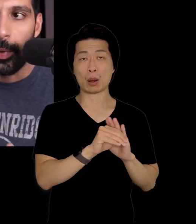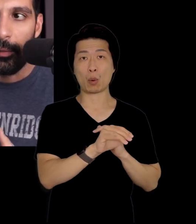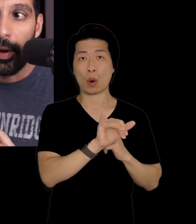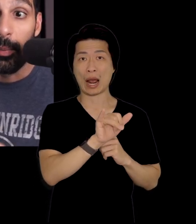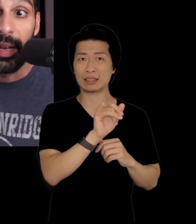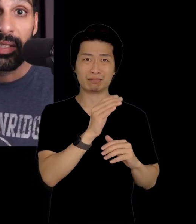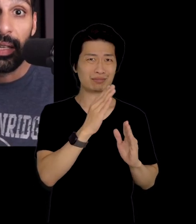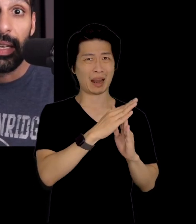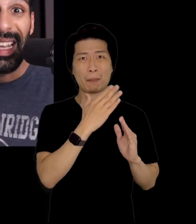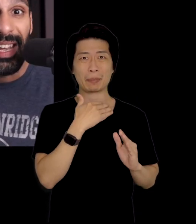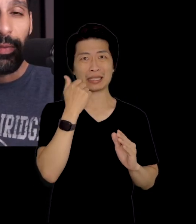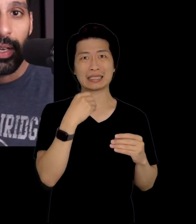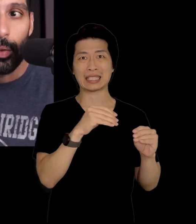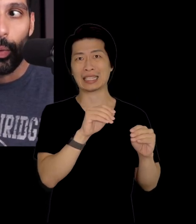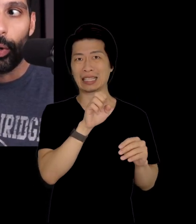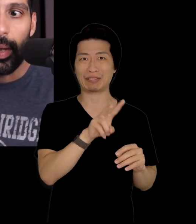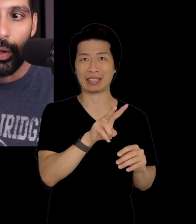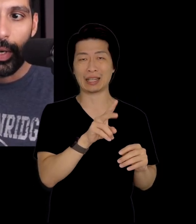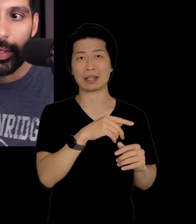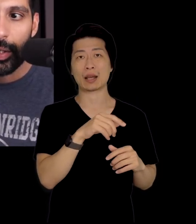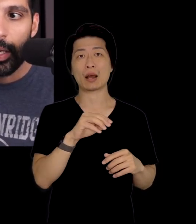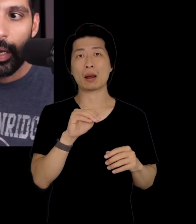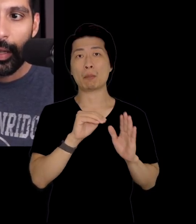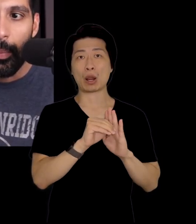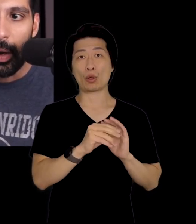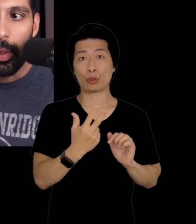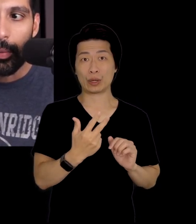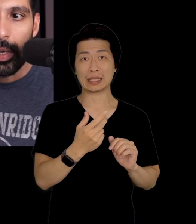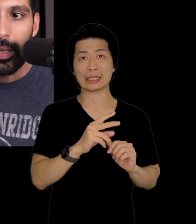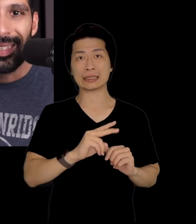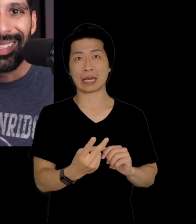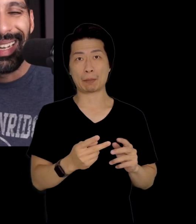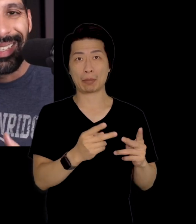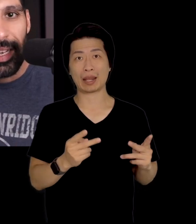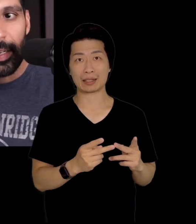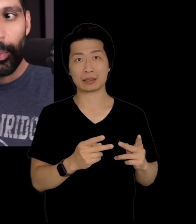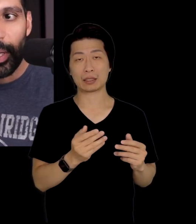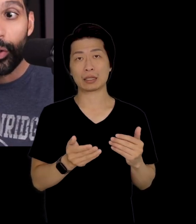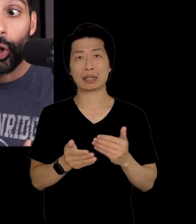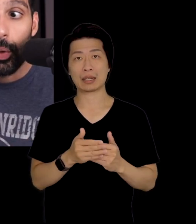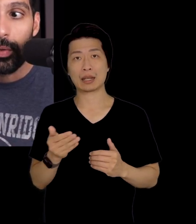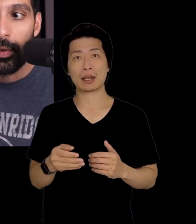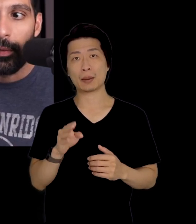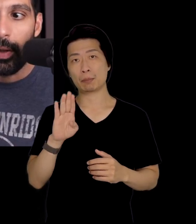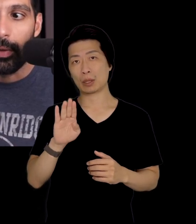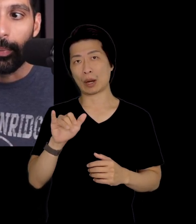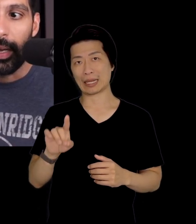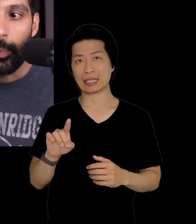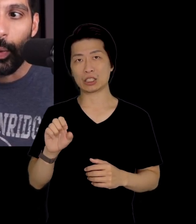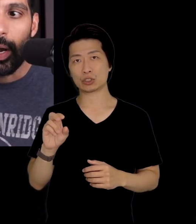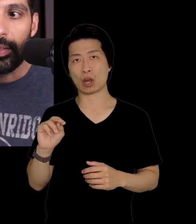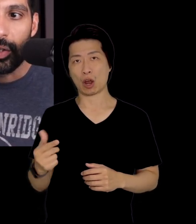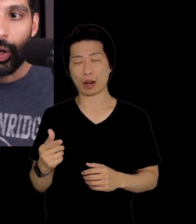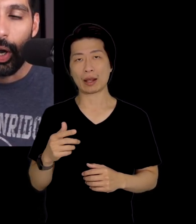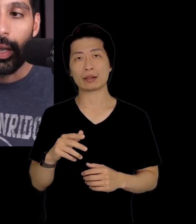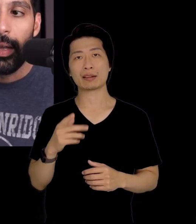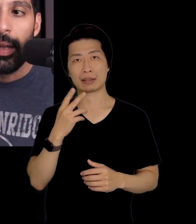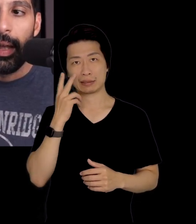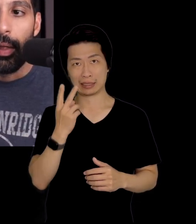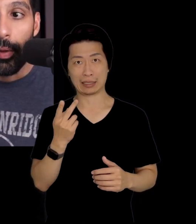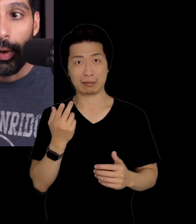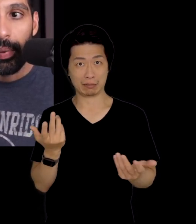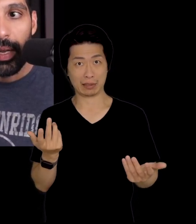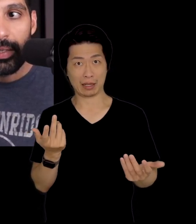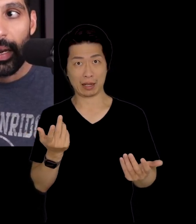is by far the best-selling EV in the world by units. The Model 3 is in second place, closely followed by the BYD Song